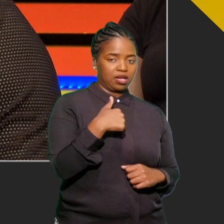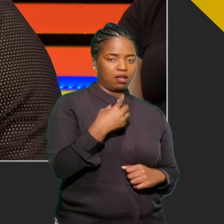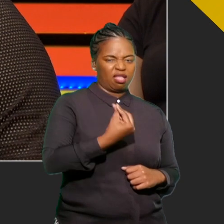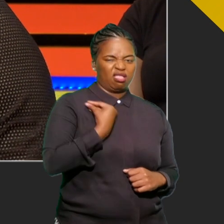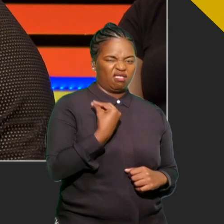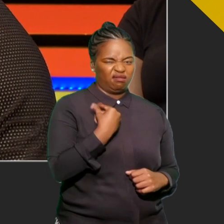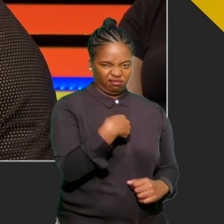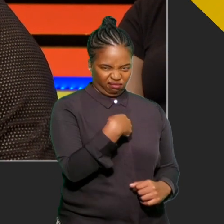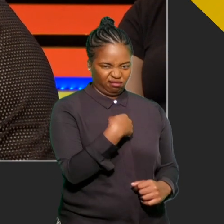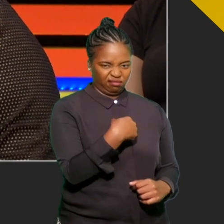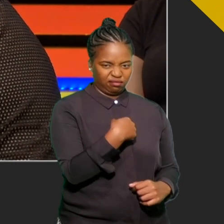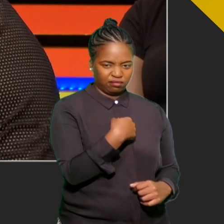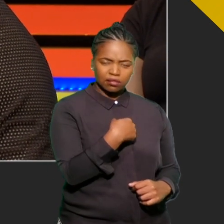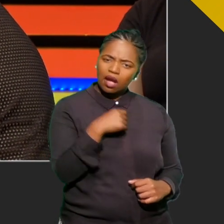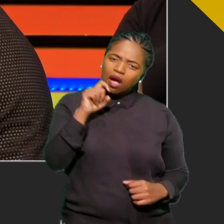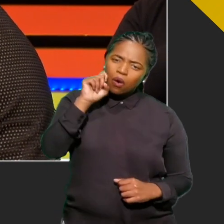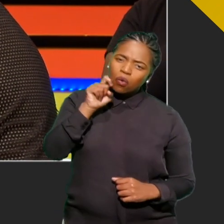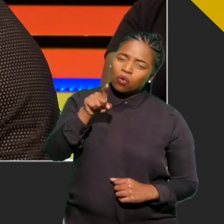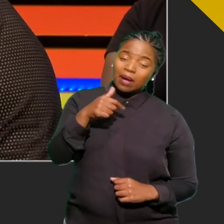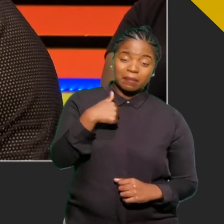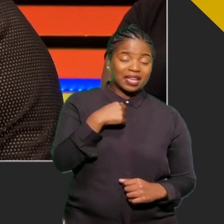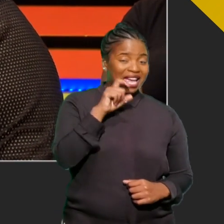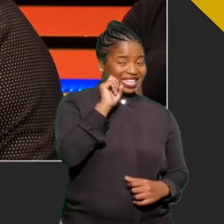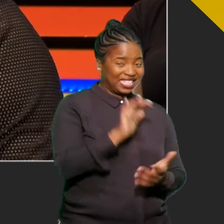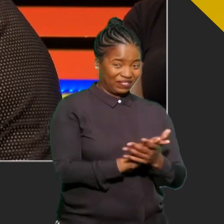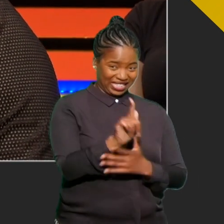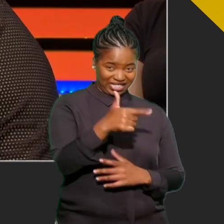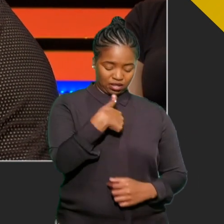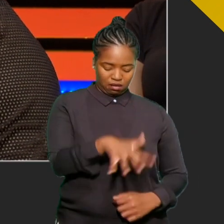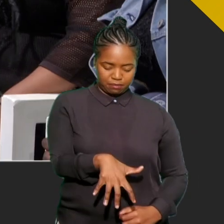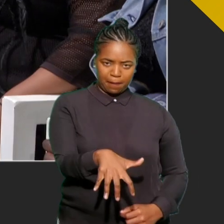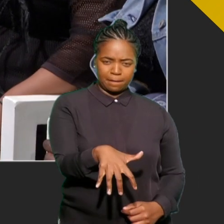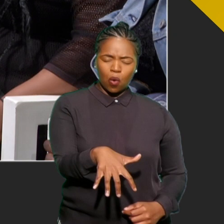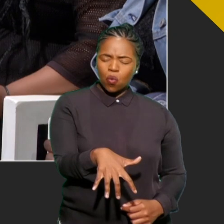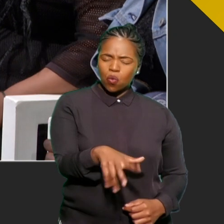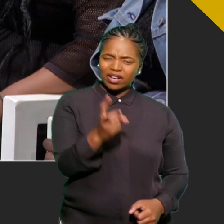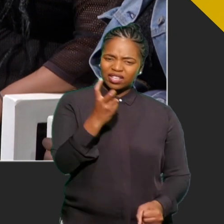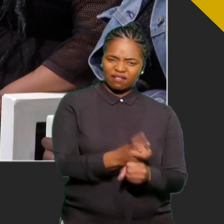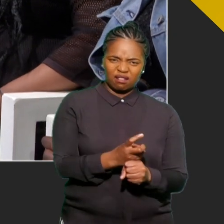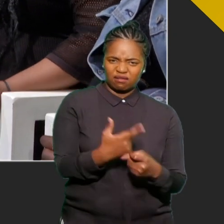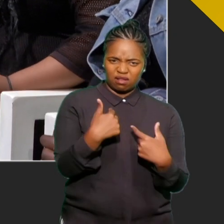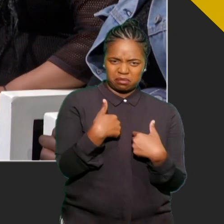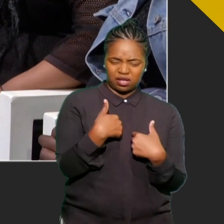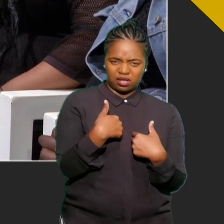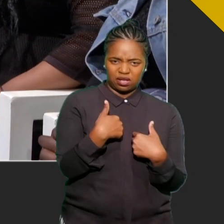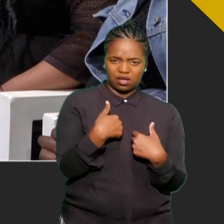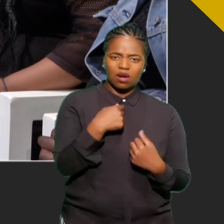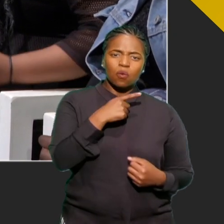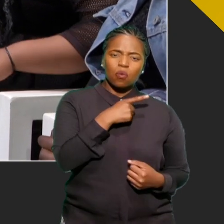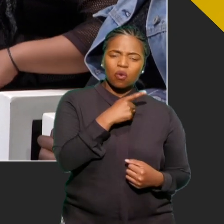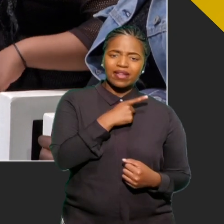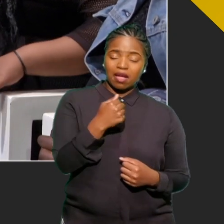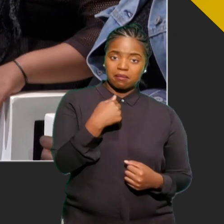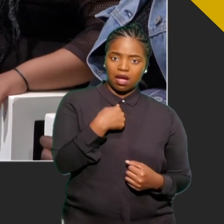It's like How old were you? I was 17. Okay. It was difficult for me because I